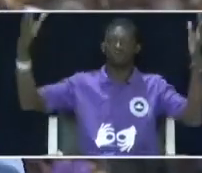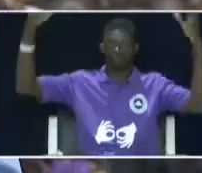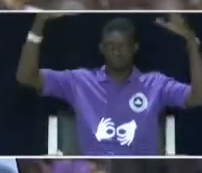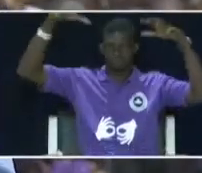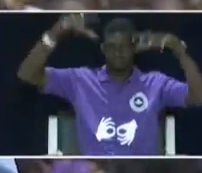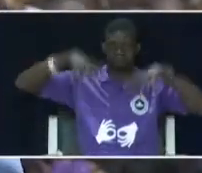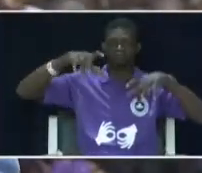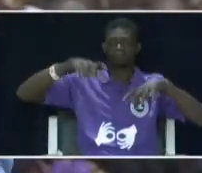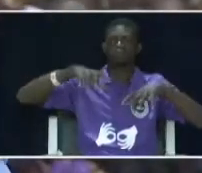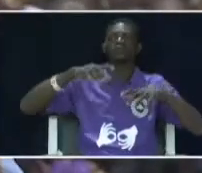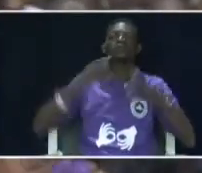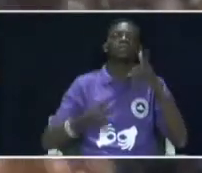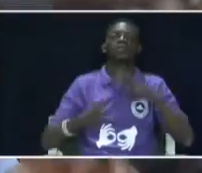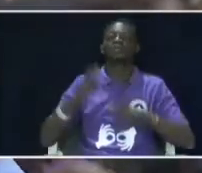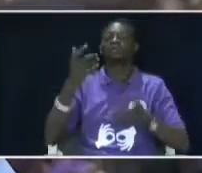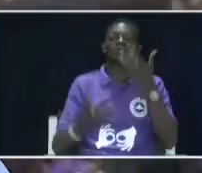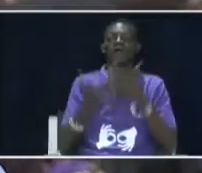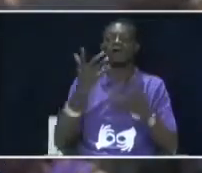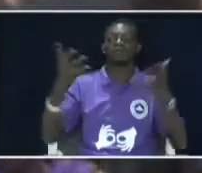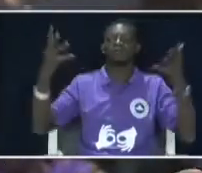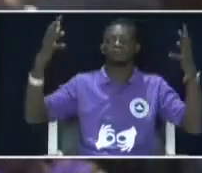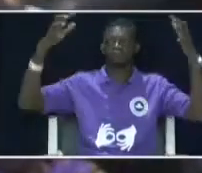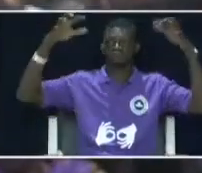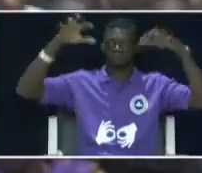let fire fall.